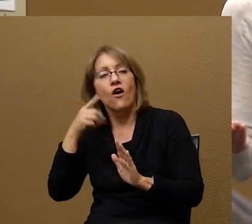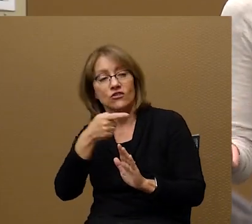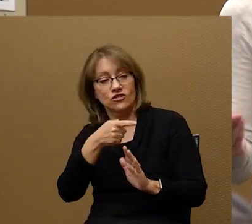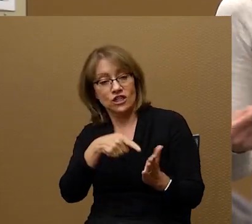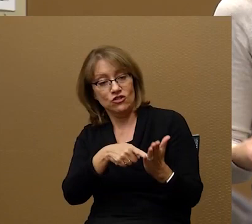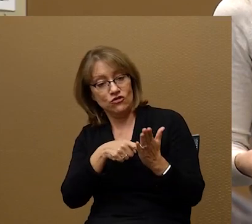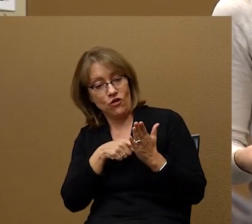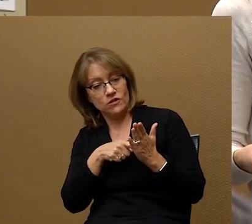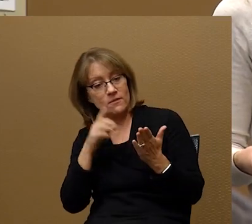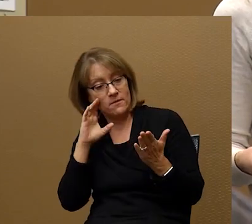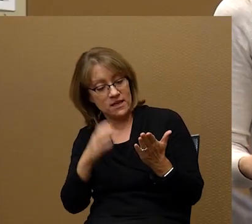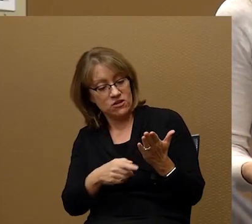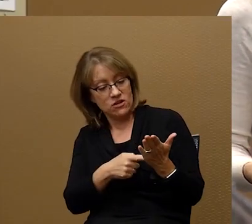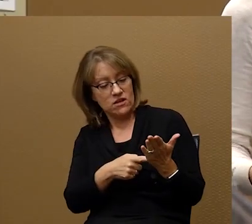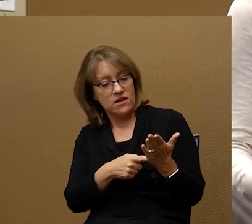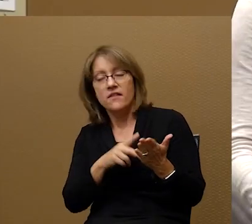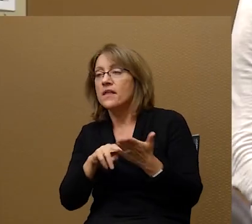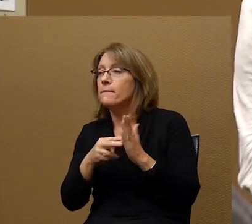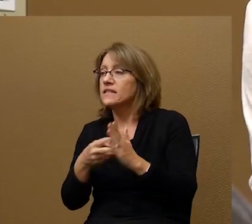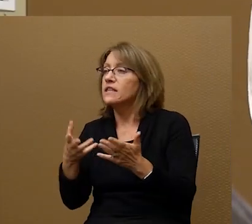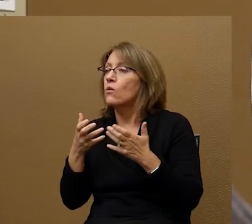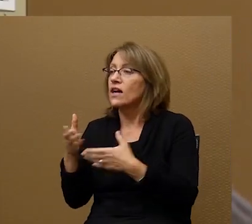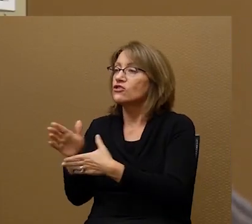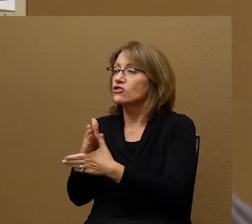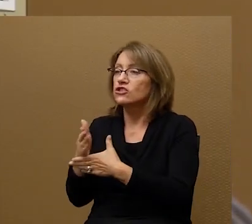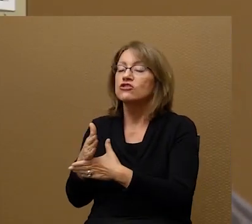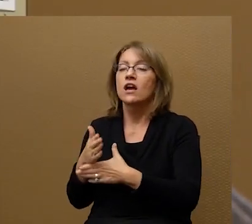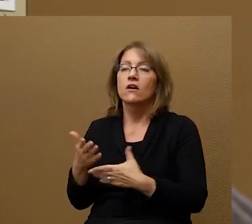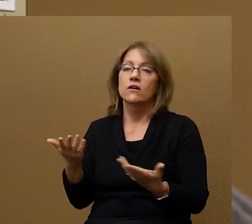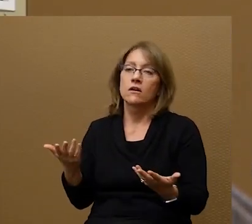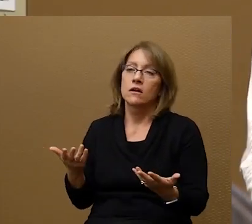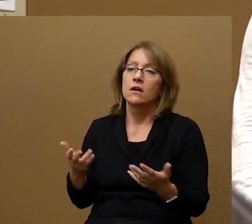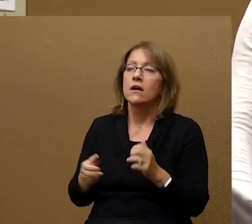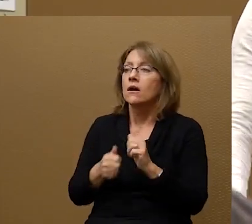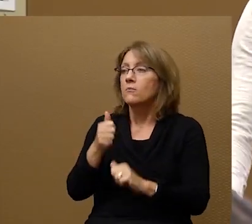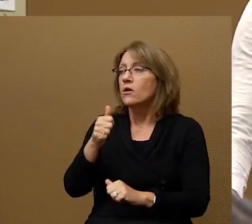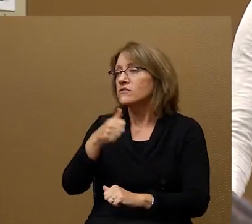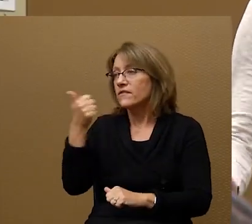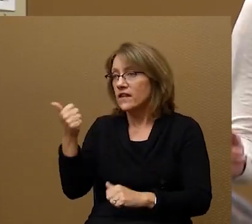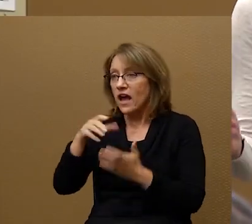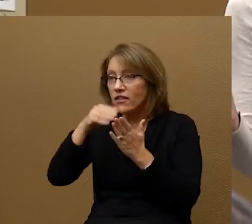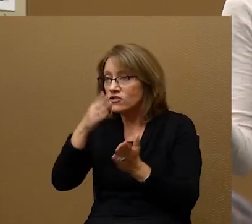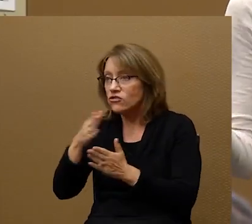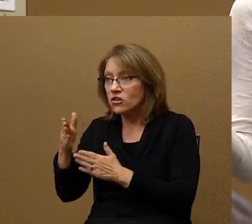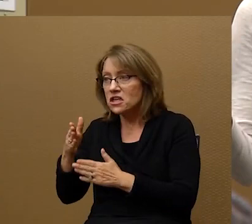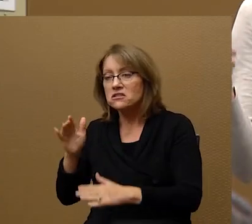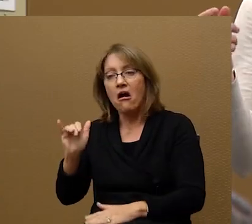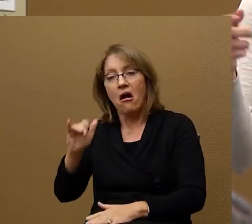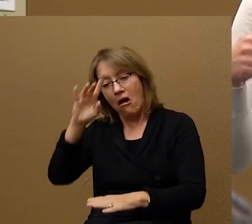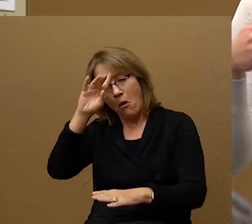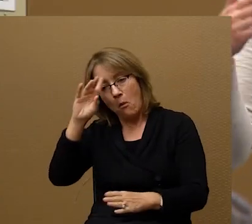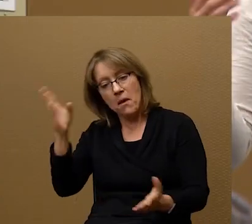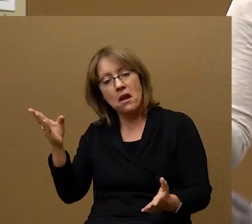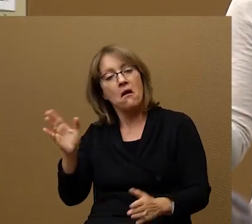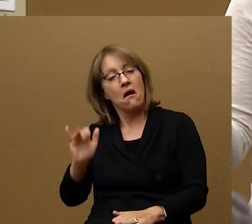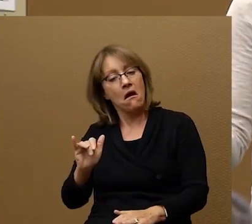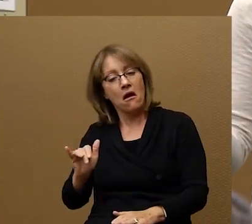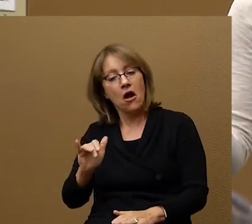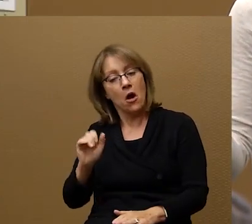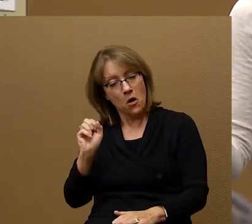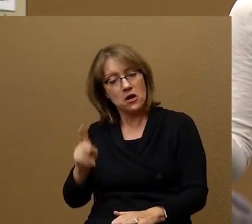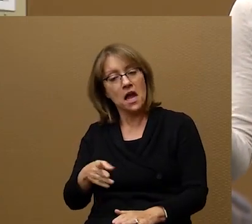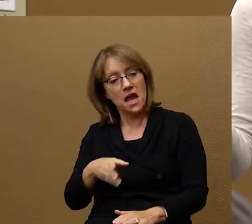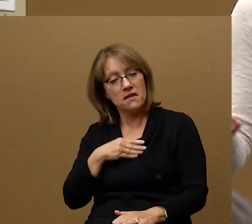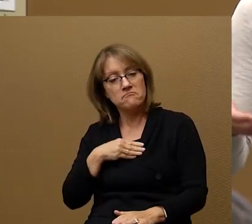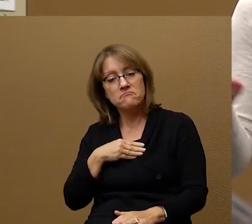picture, that means they want you to share. And most of the other students were pretty receptive in understanding that when I'm